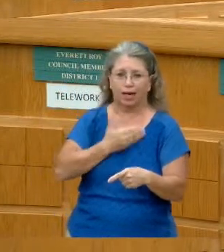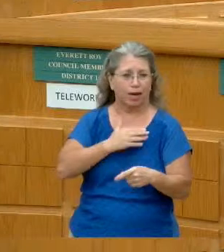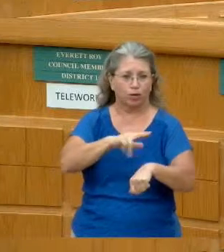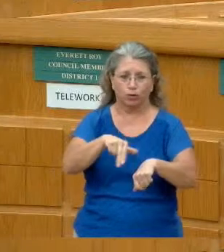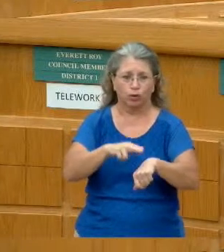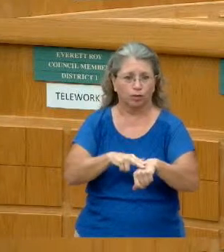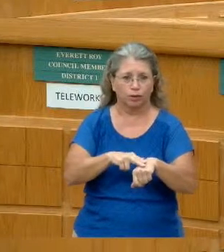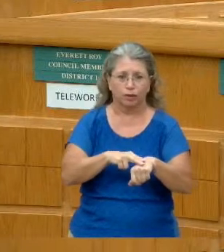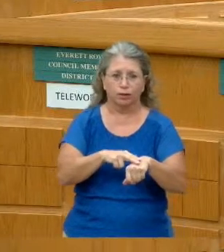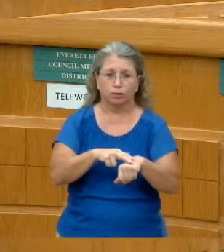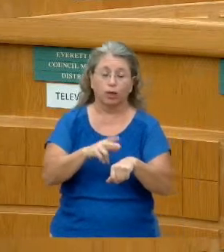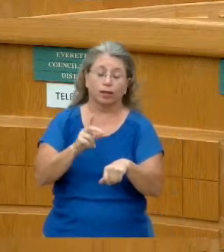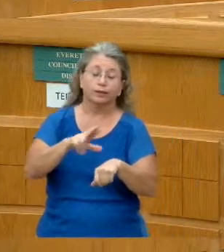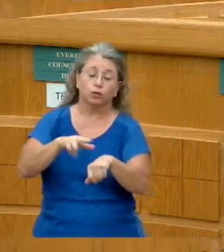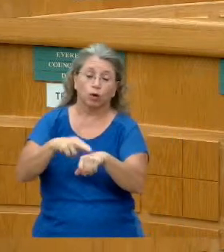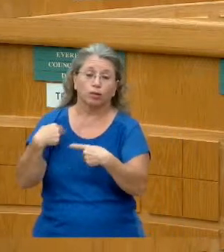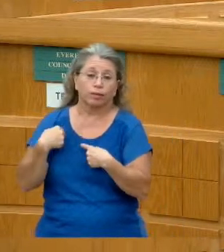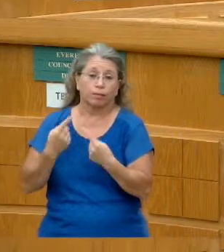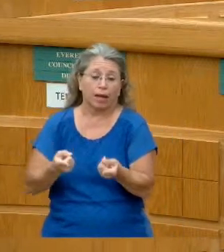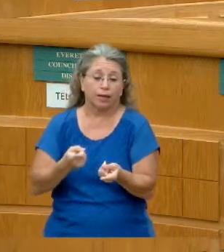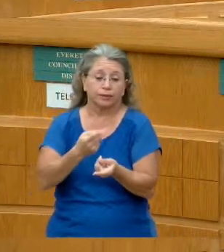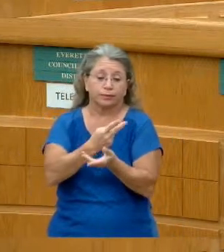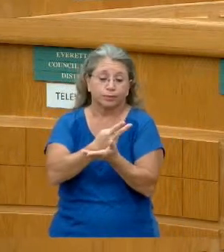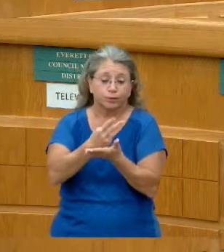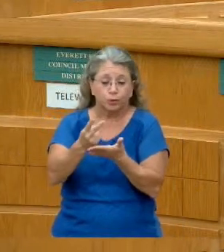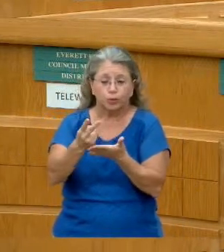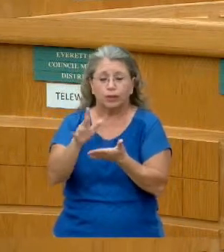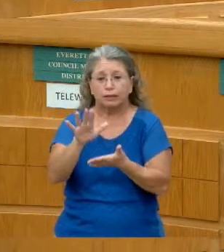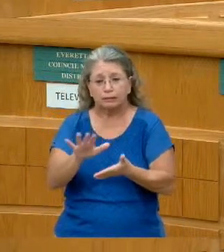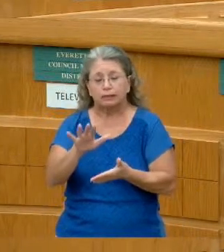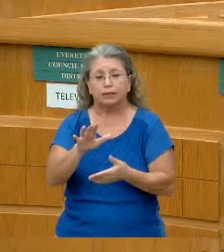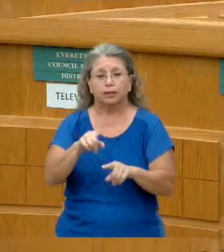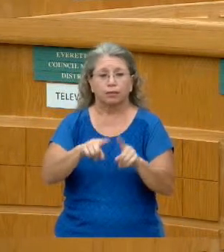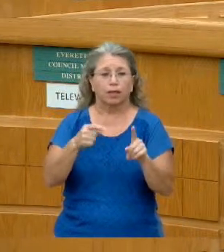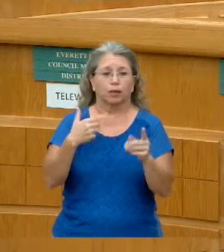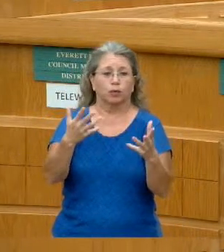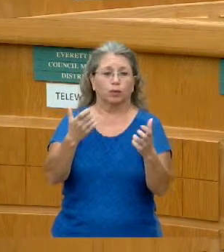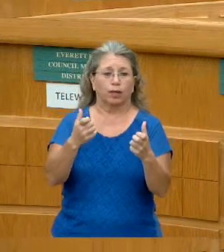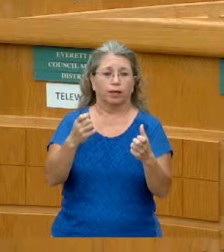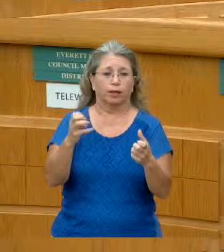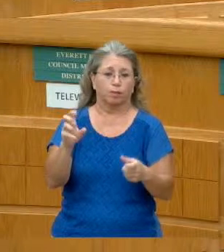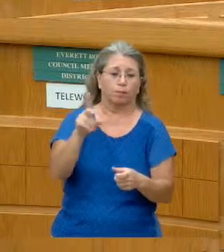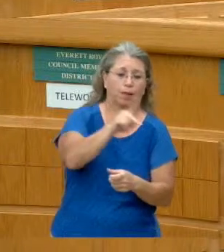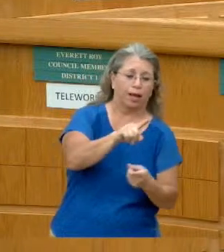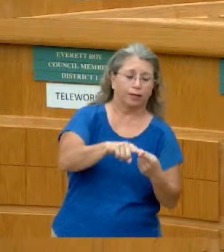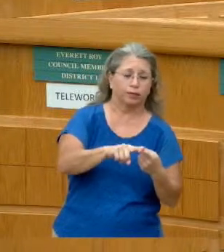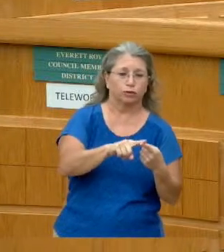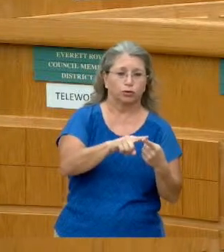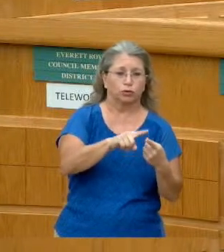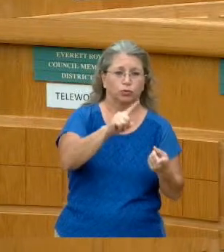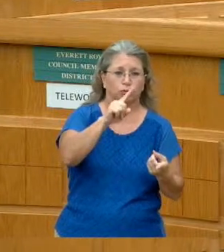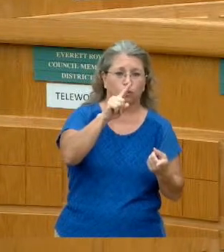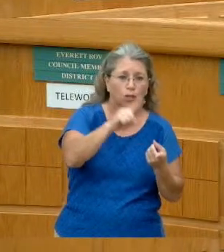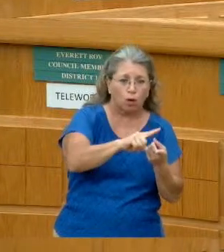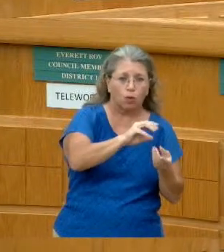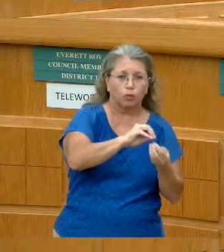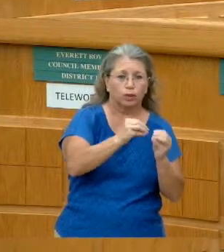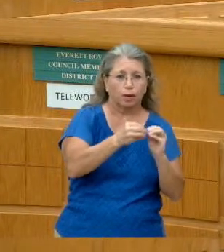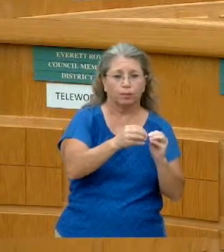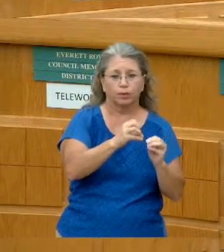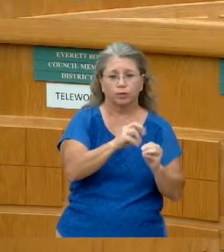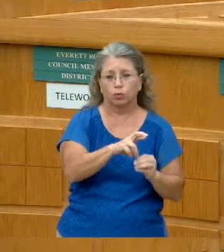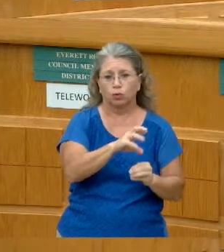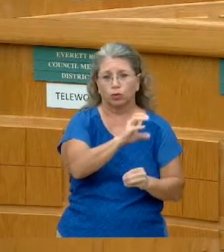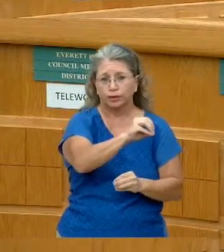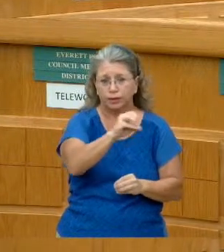to, it is normal for the past couple of weeks, but what we want to be back to is single digits or zeros, and that's what we had. So